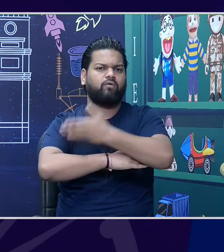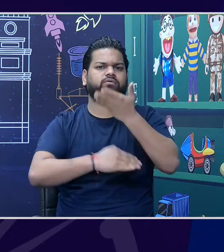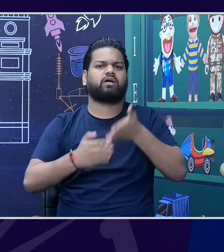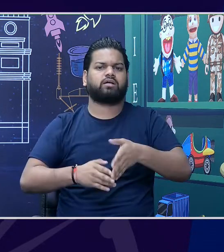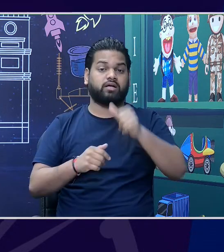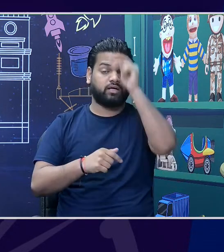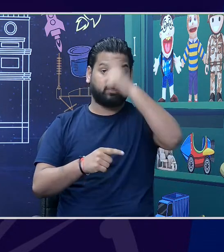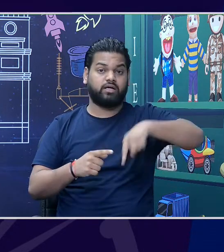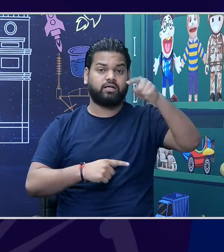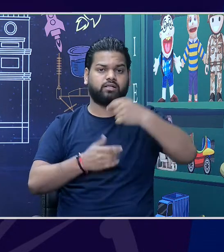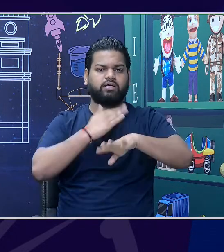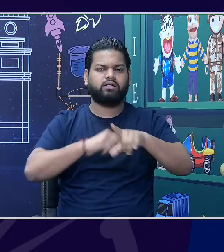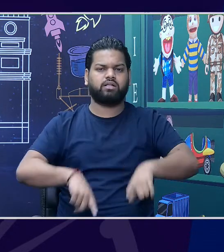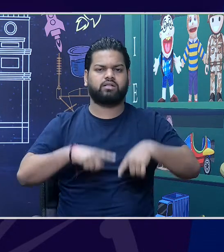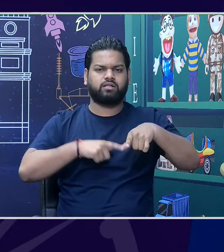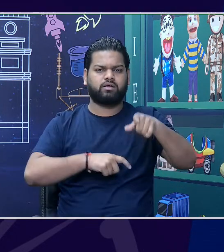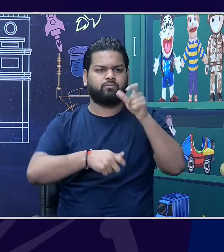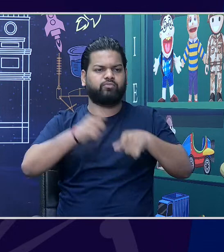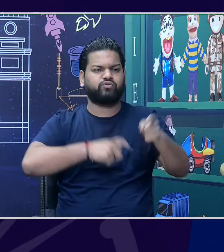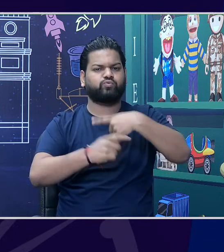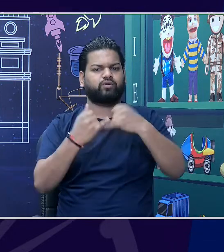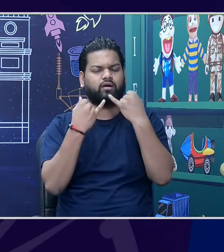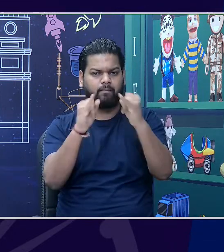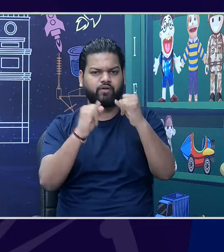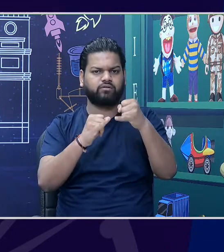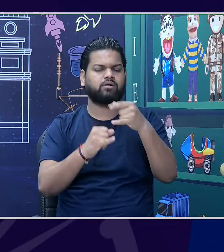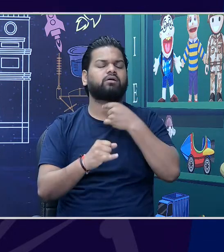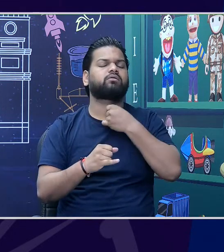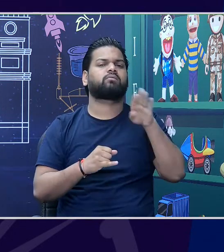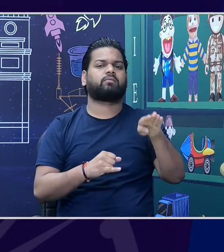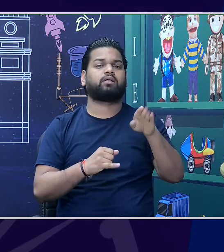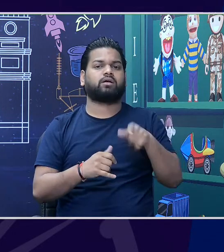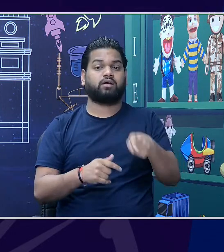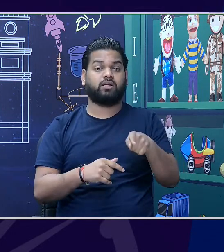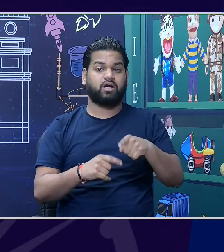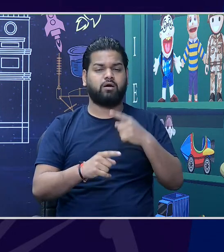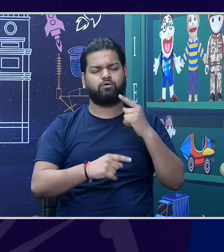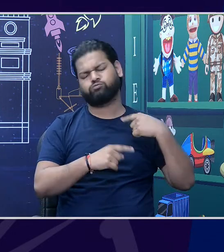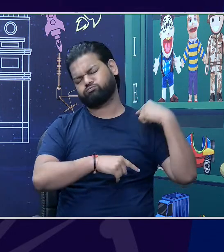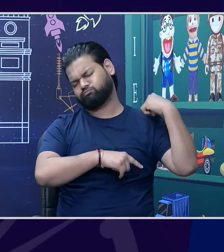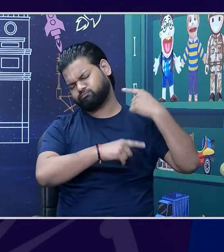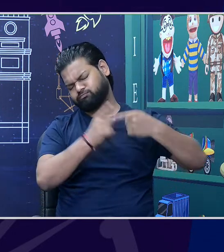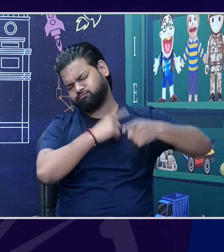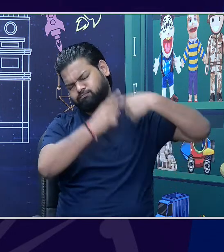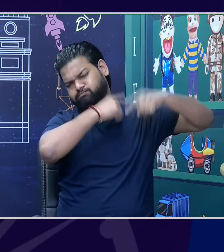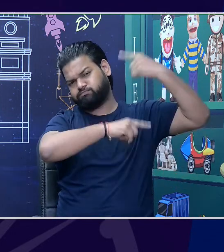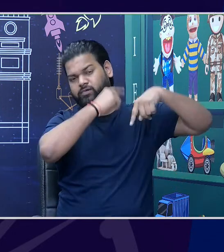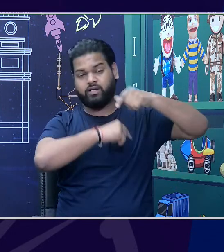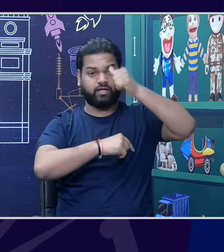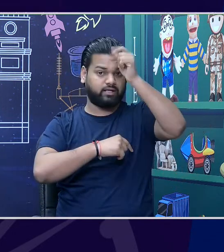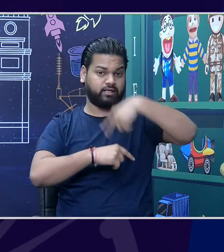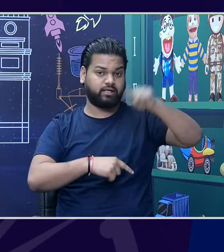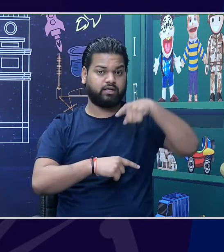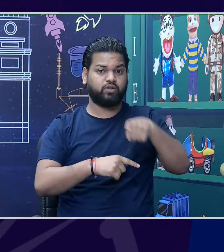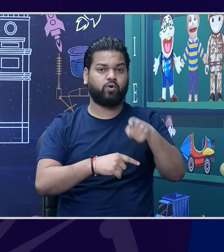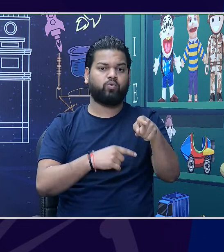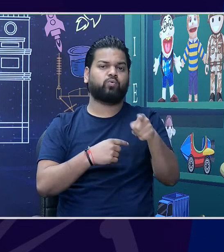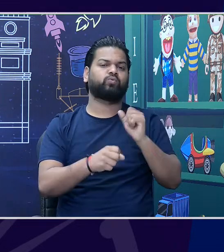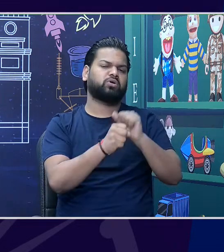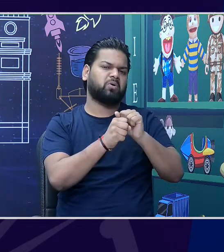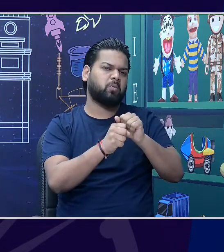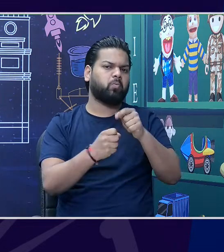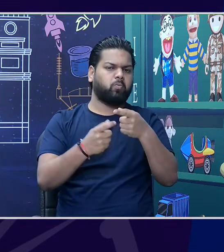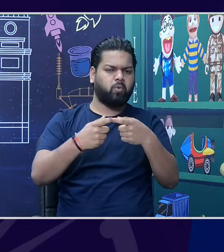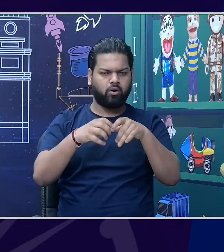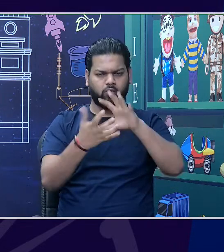to the democracy and multilateralism, India's G20 presidency would be a watershed moment in the history as it seeks to play an important role by finding the